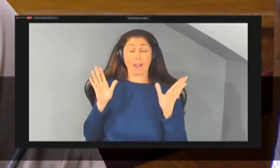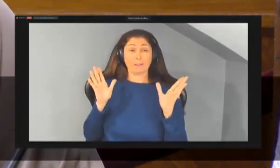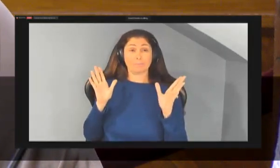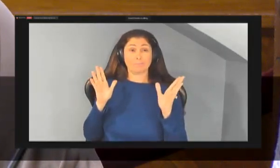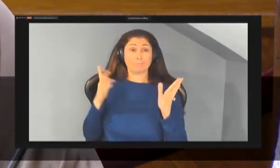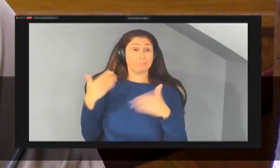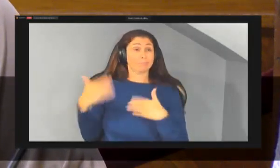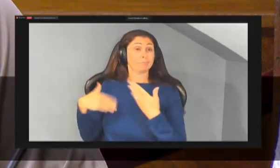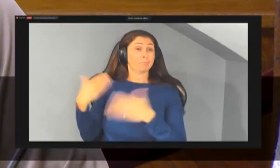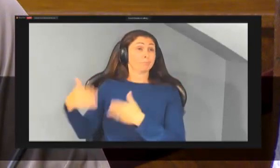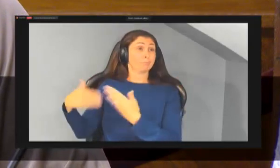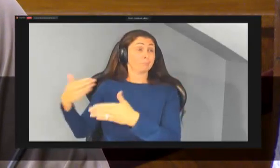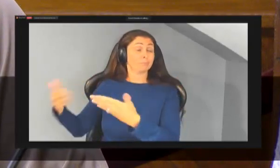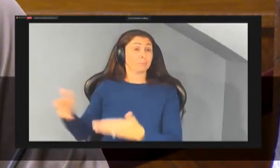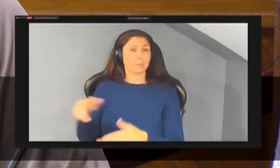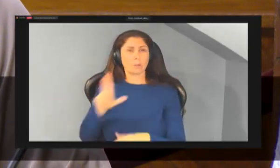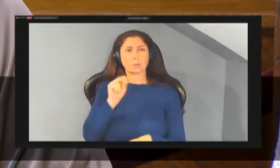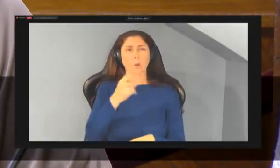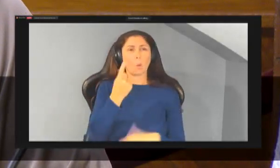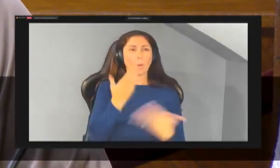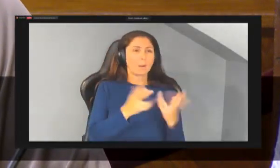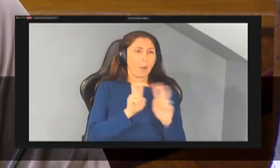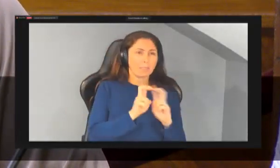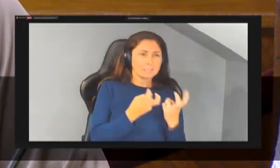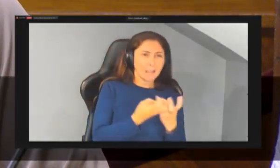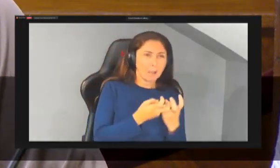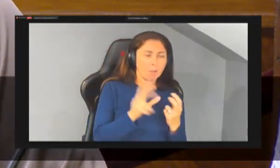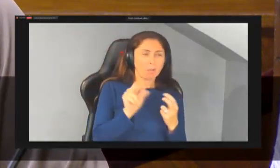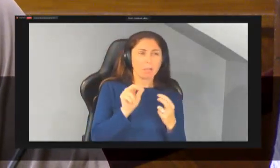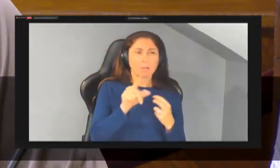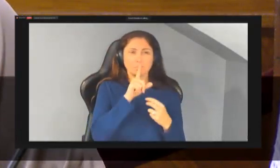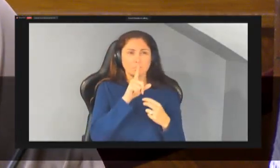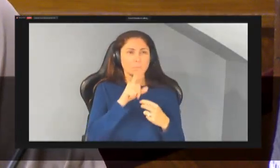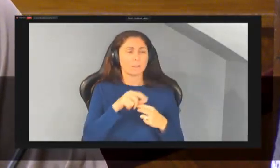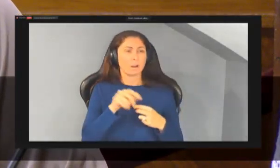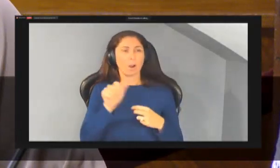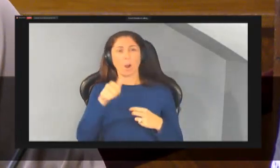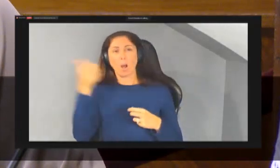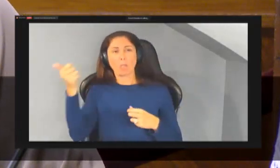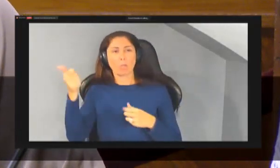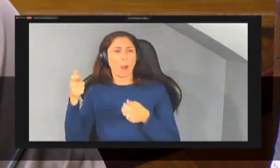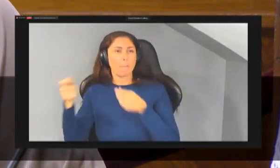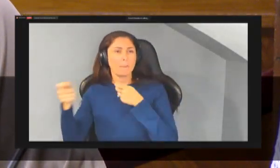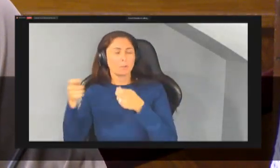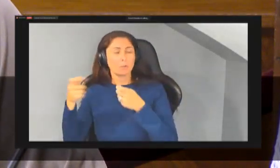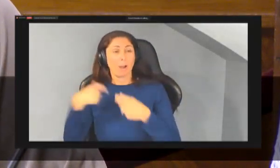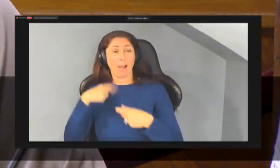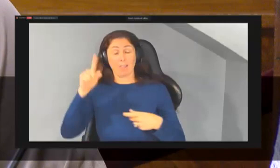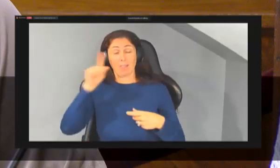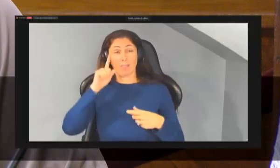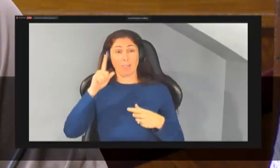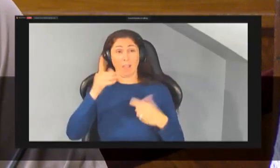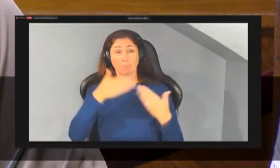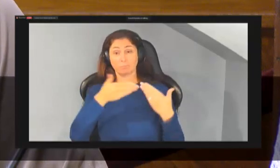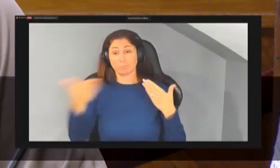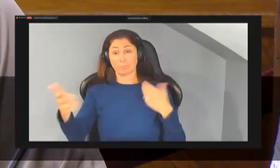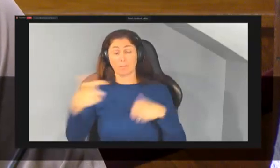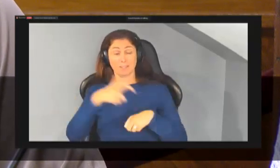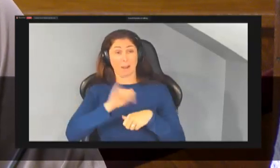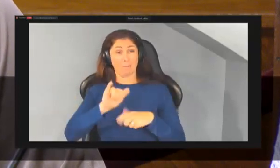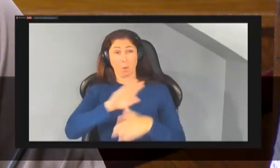anyone here at the table or anyone in other administrations, I think over time this whole